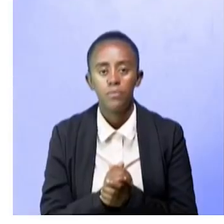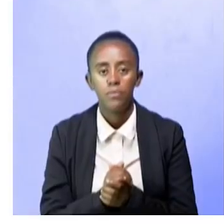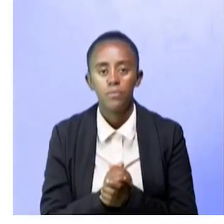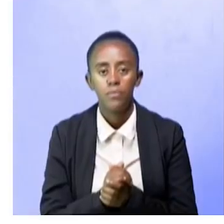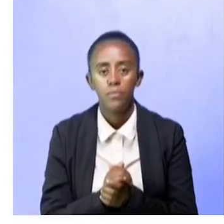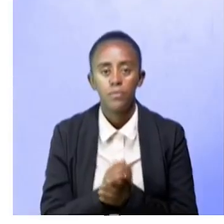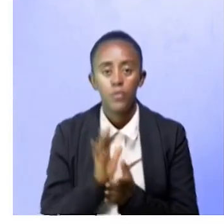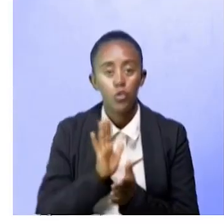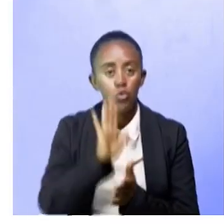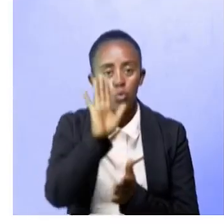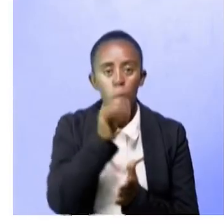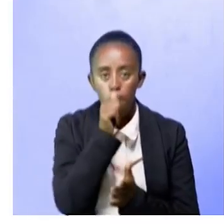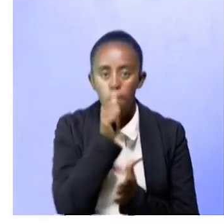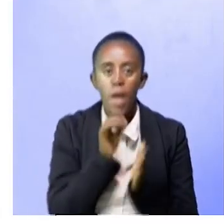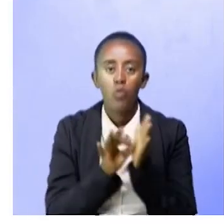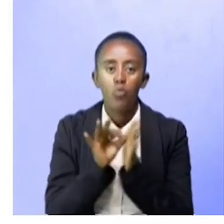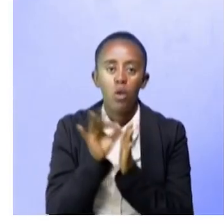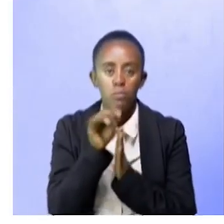password